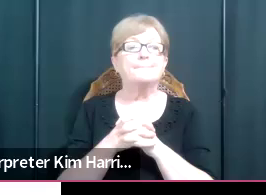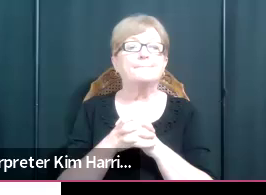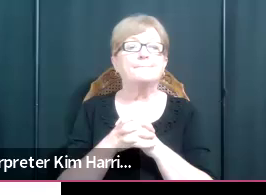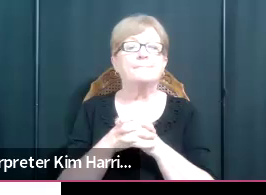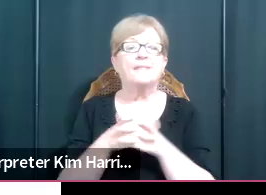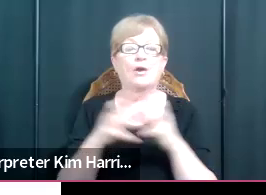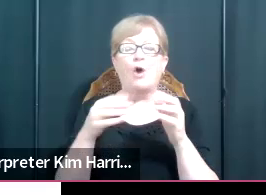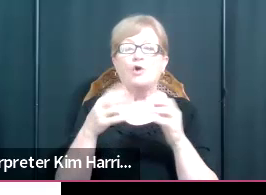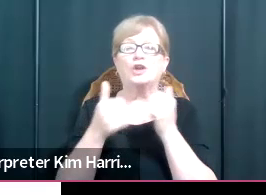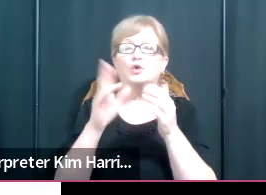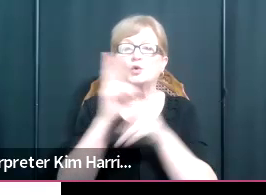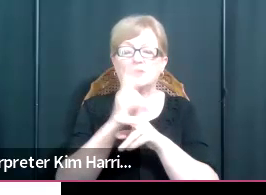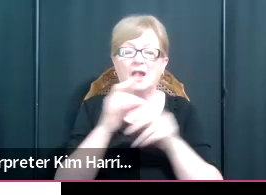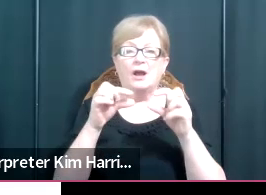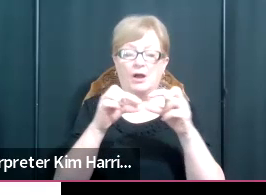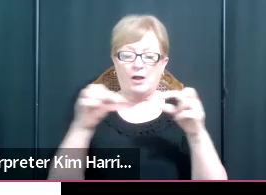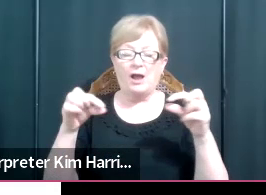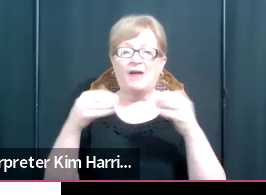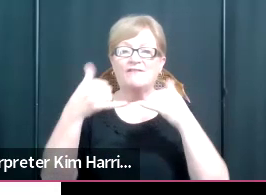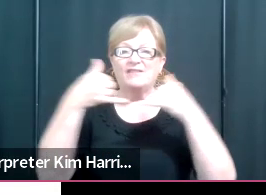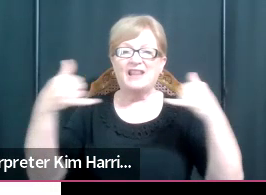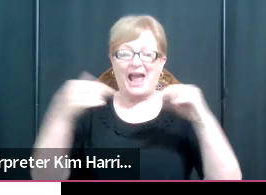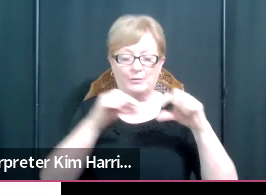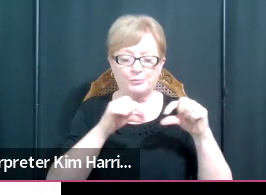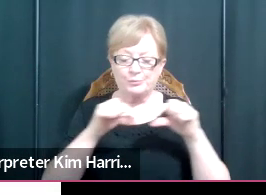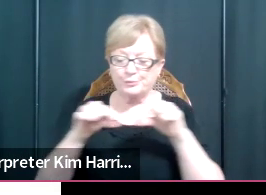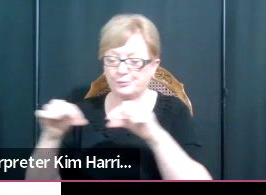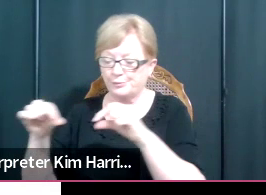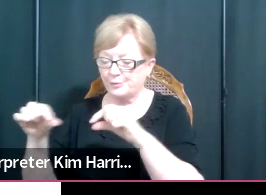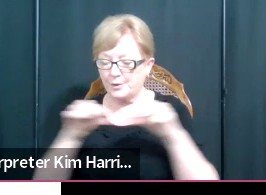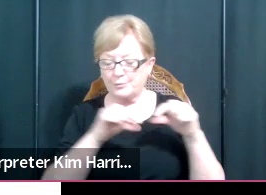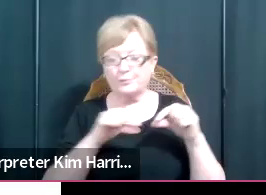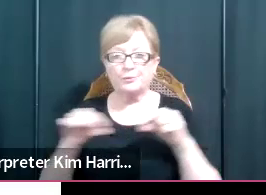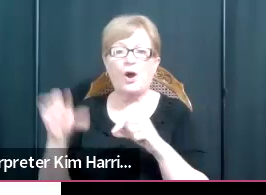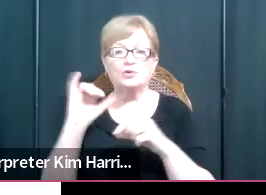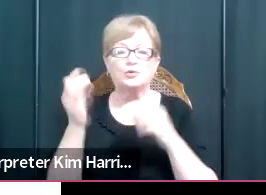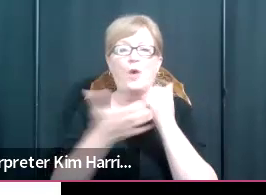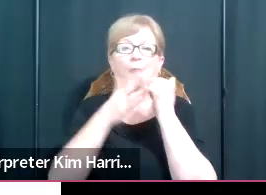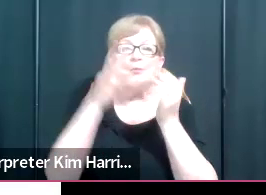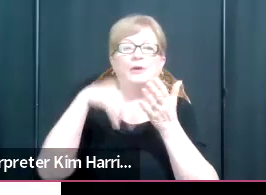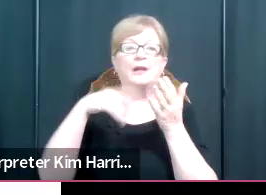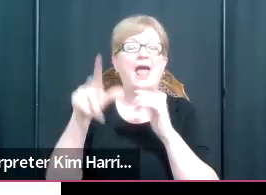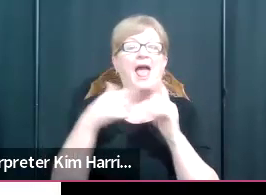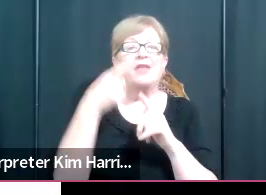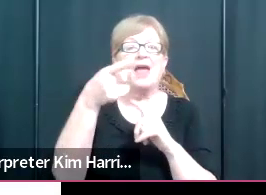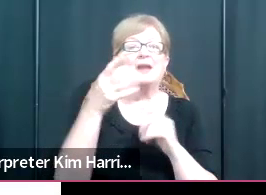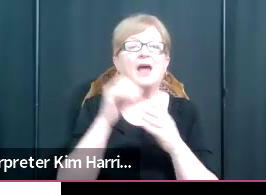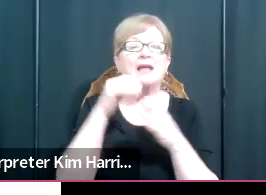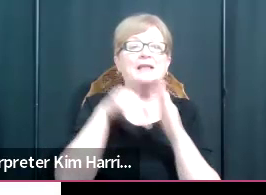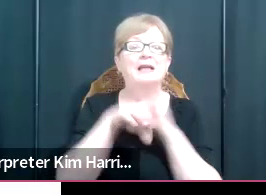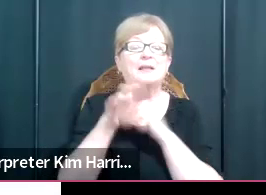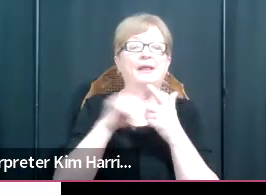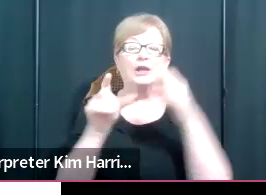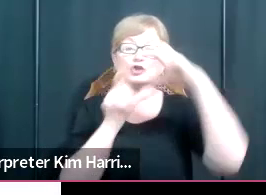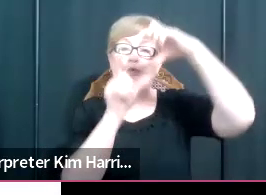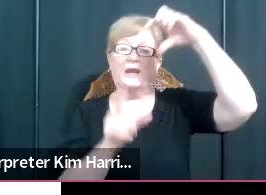the pictures of the sticky notes there, and then just picture of an accessibility screen for an iPhone that